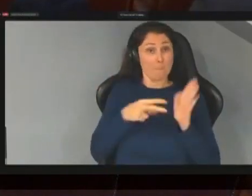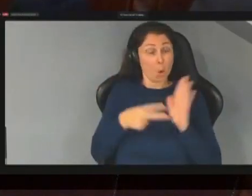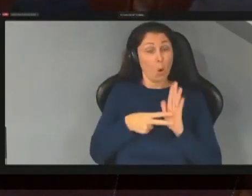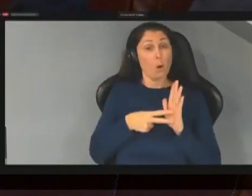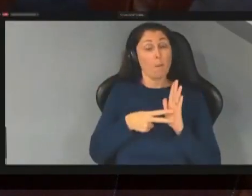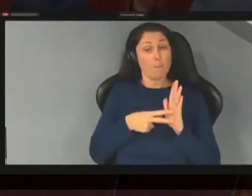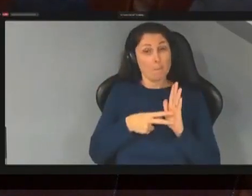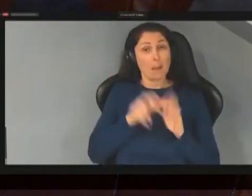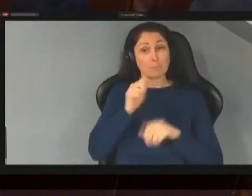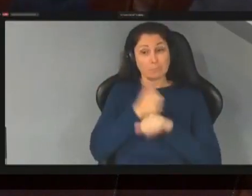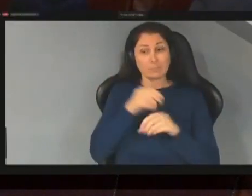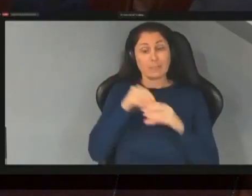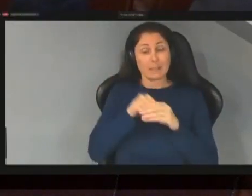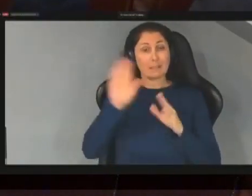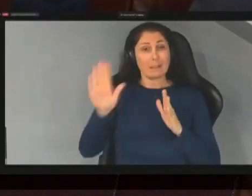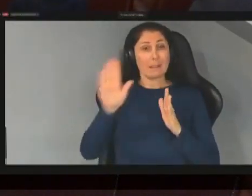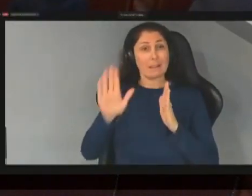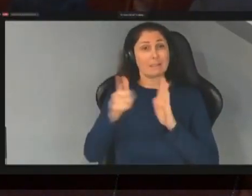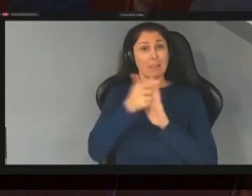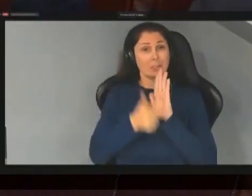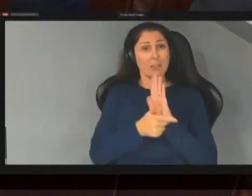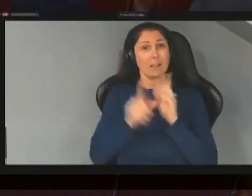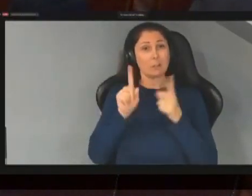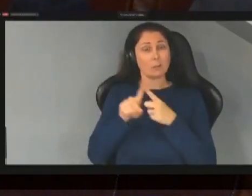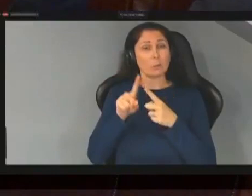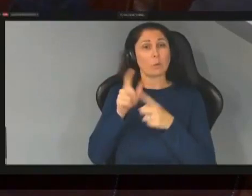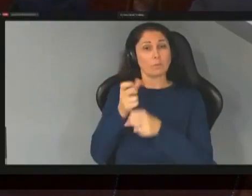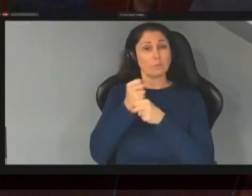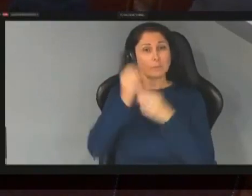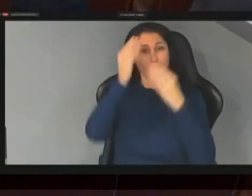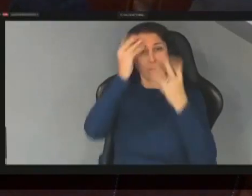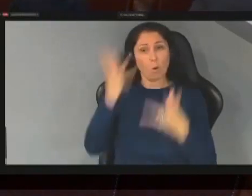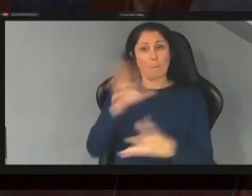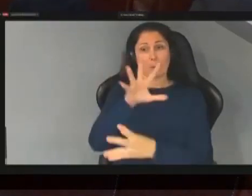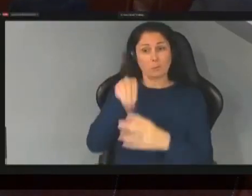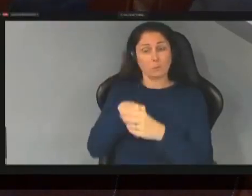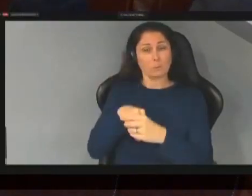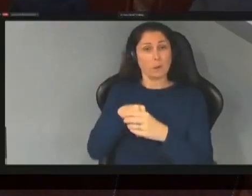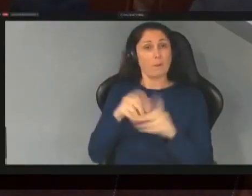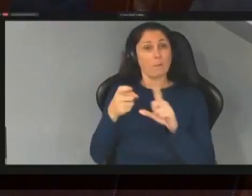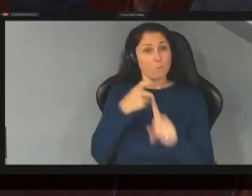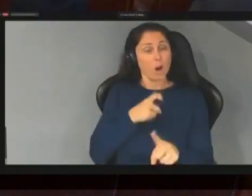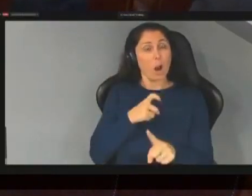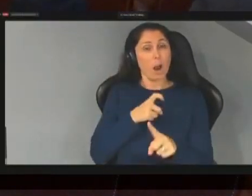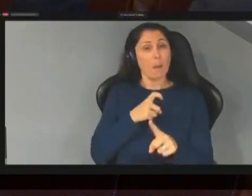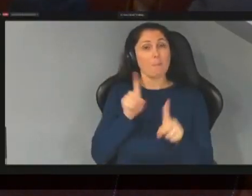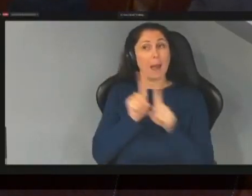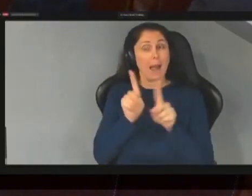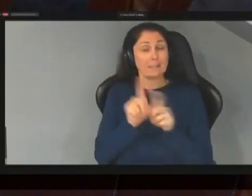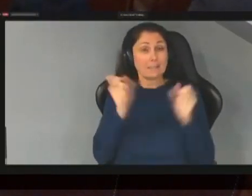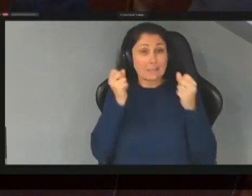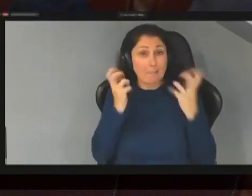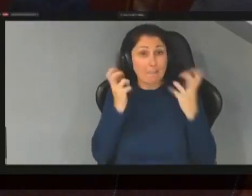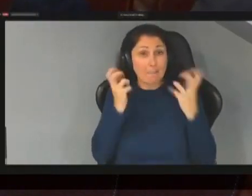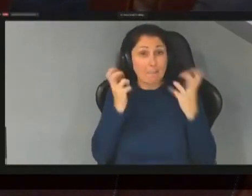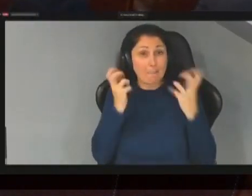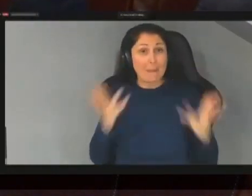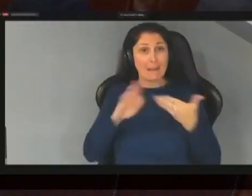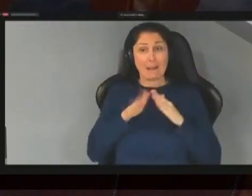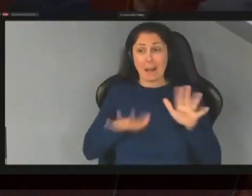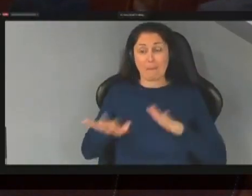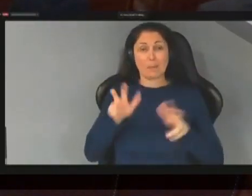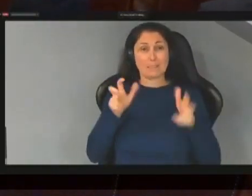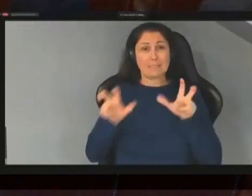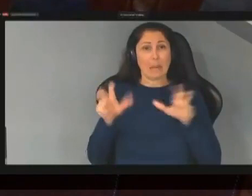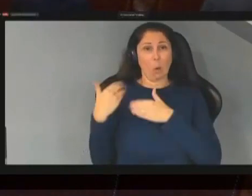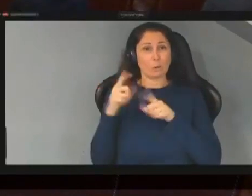in its legislation, is to obtain informed and inclusive participation from as many neighborhood stakeholders as